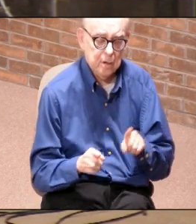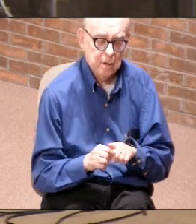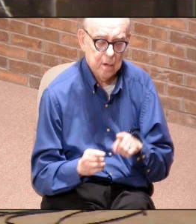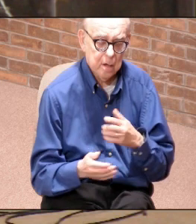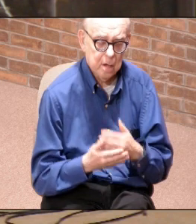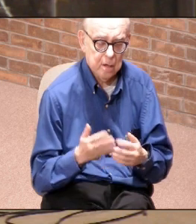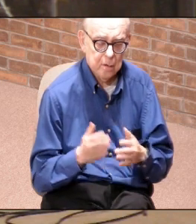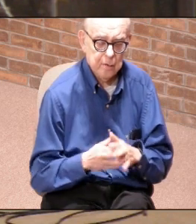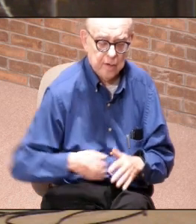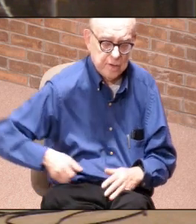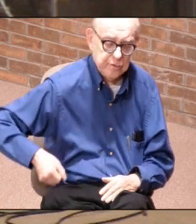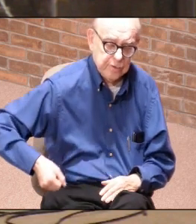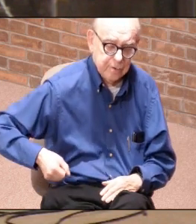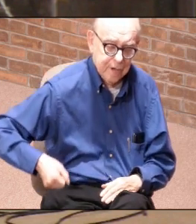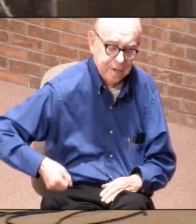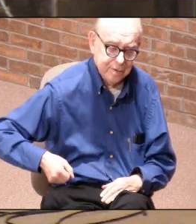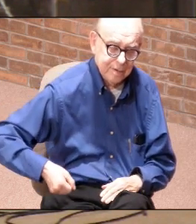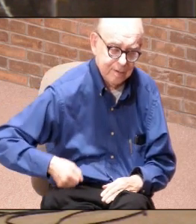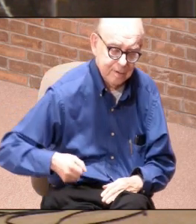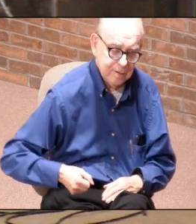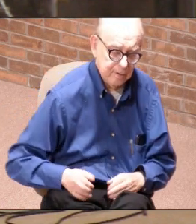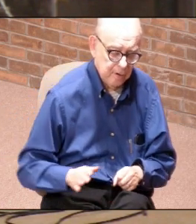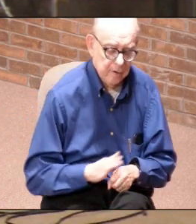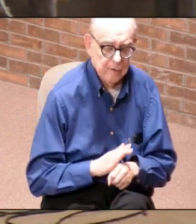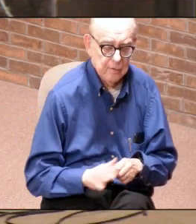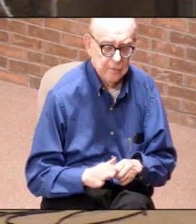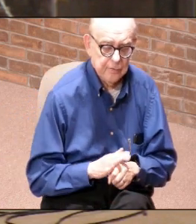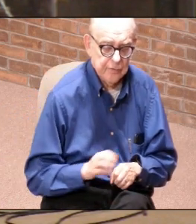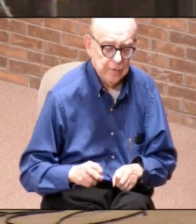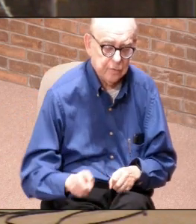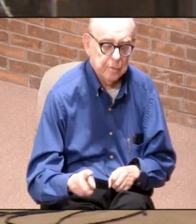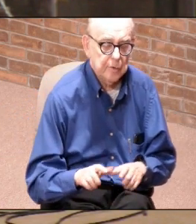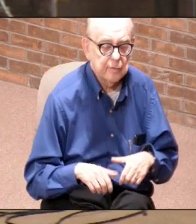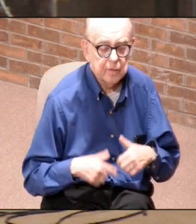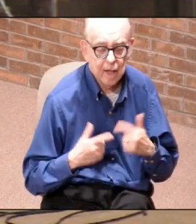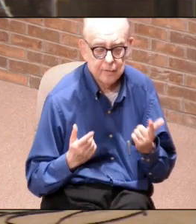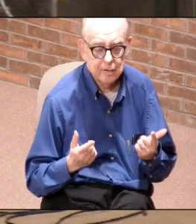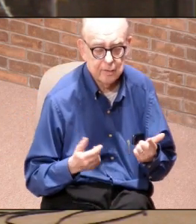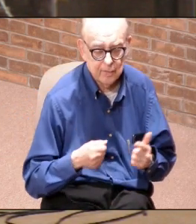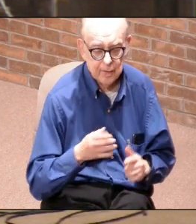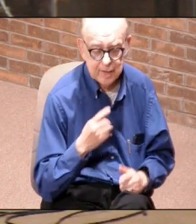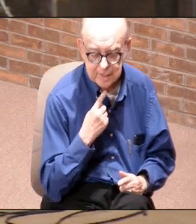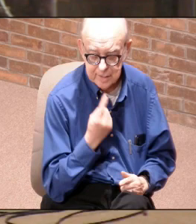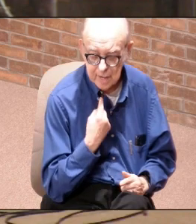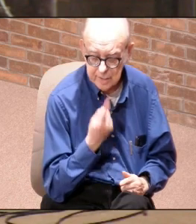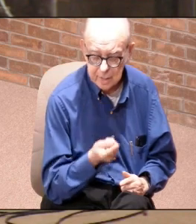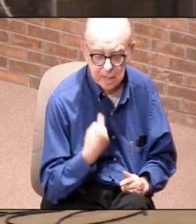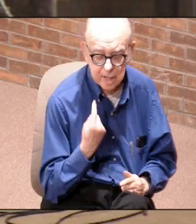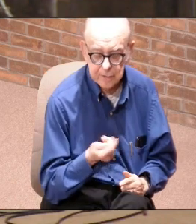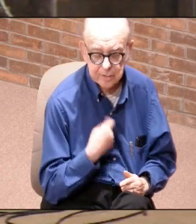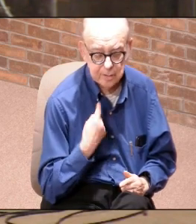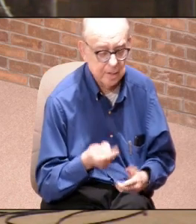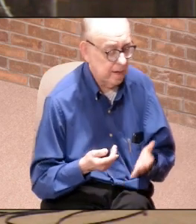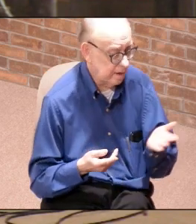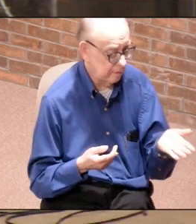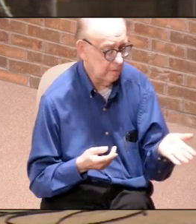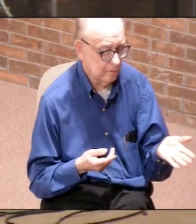we got a suitcase packed for our trip of life. And God is trying to say,